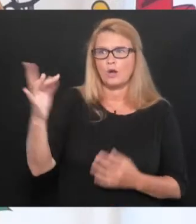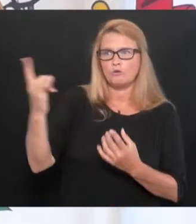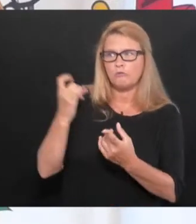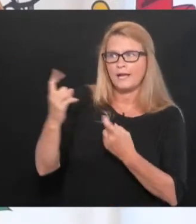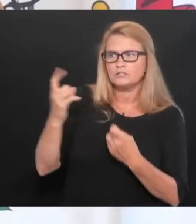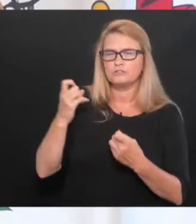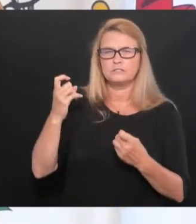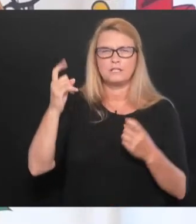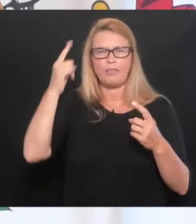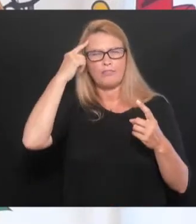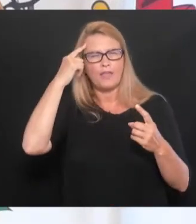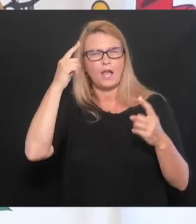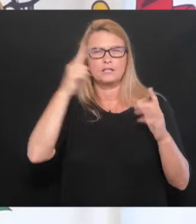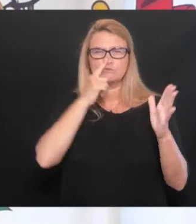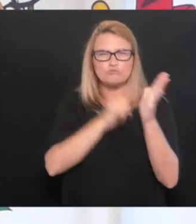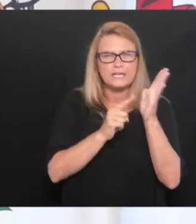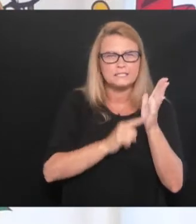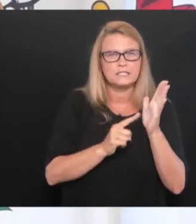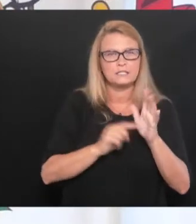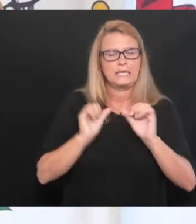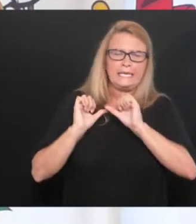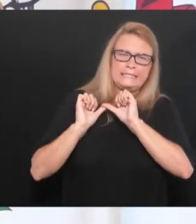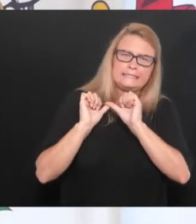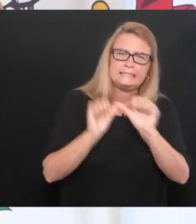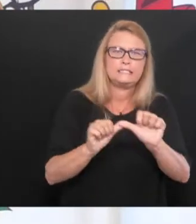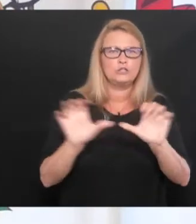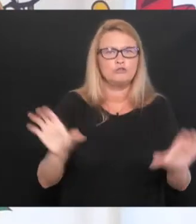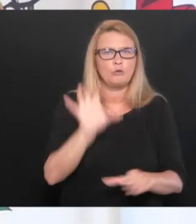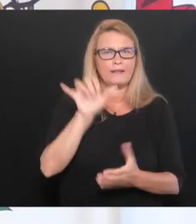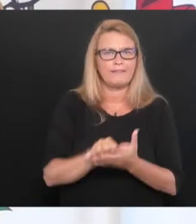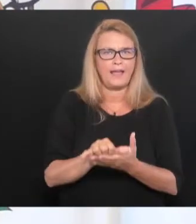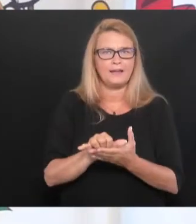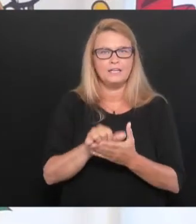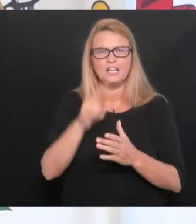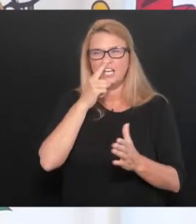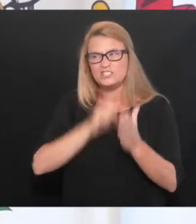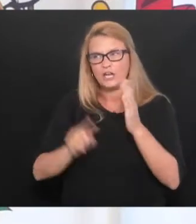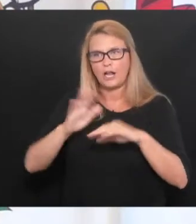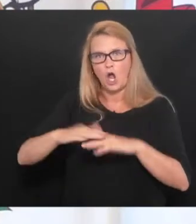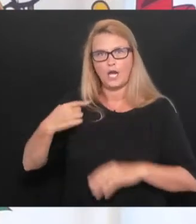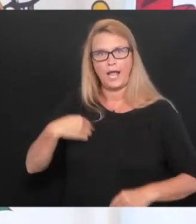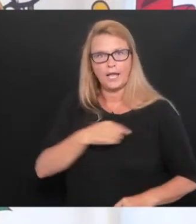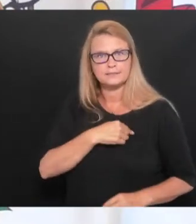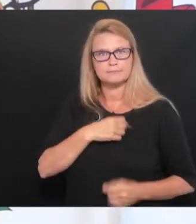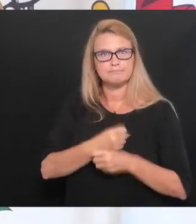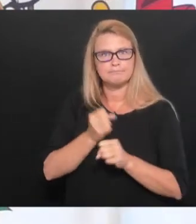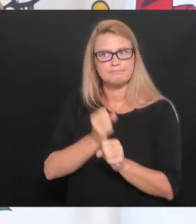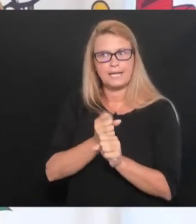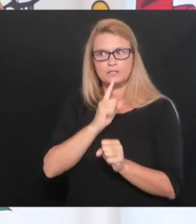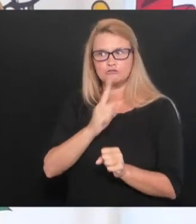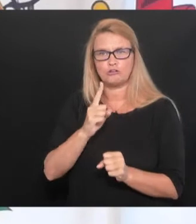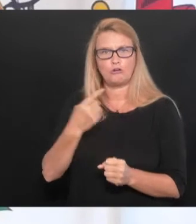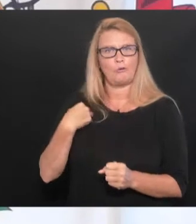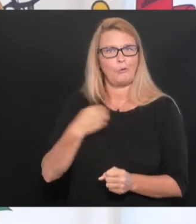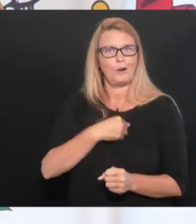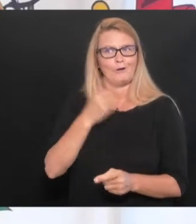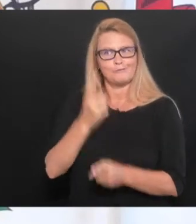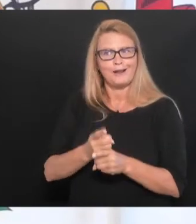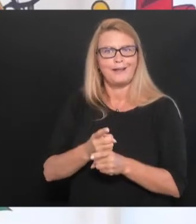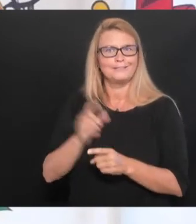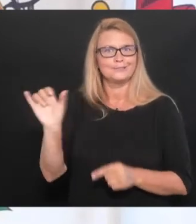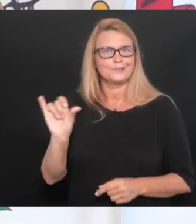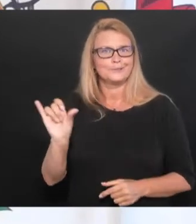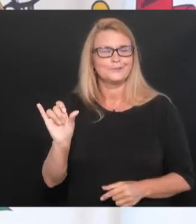your thought, all your research. Keep doing it. Keep doing it. Check on us and make sure that double check us and everything,